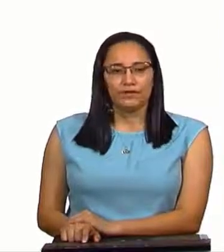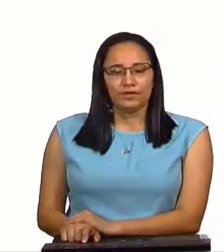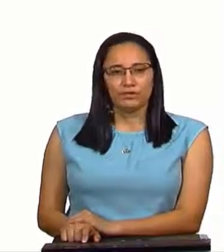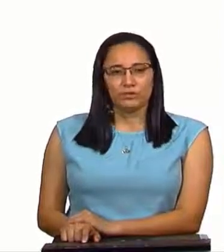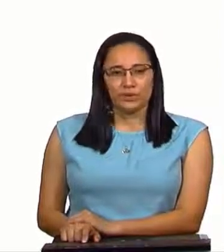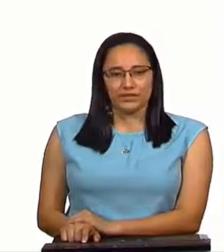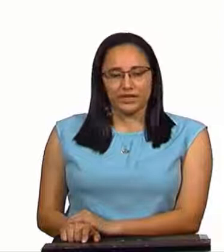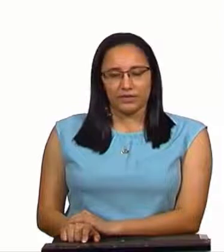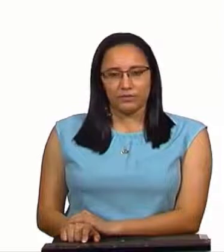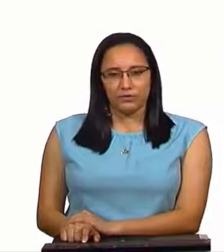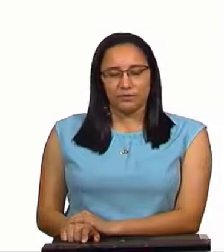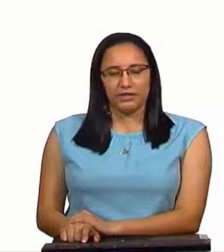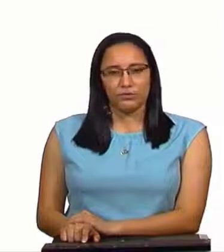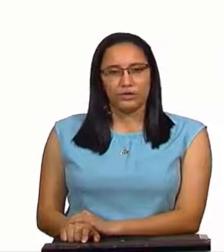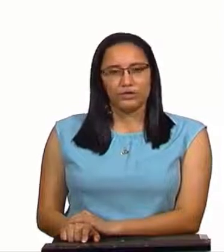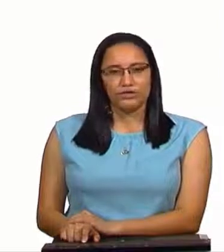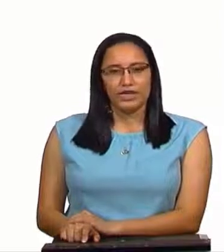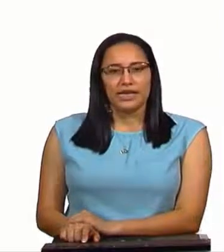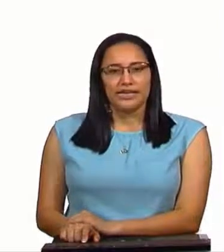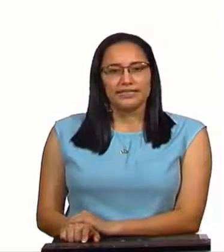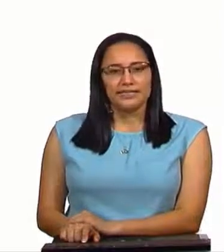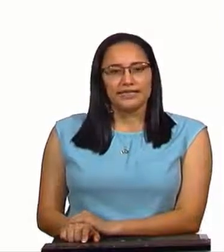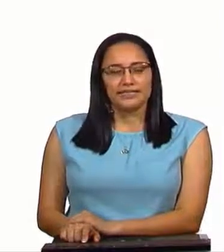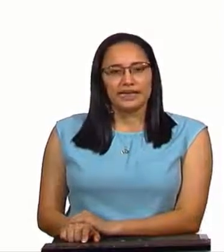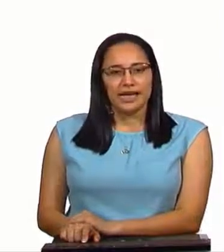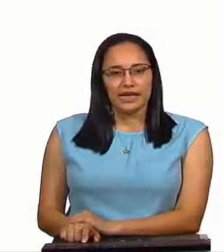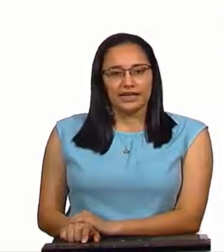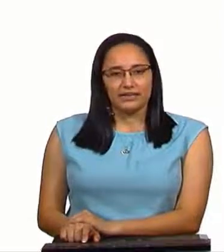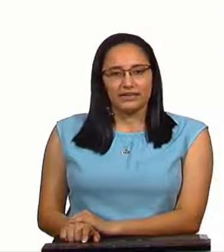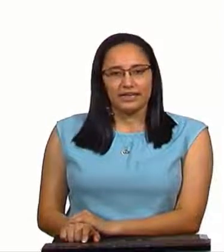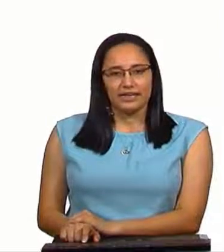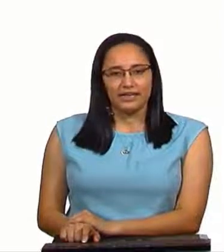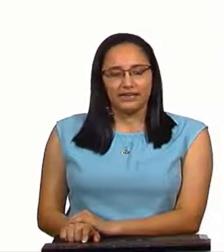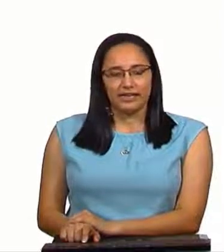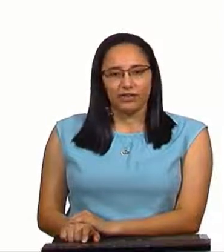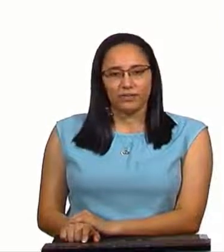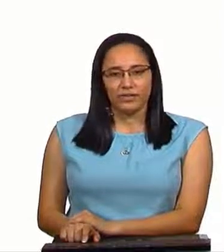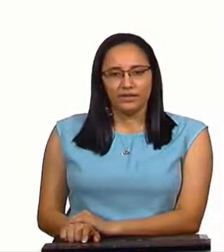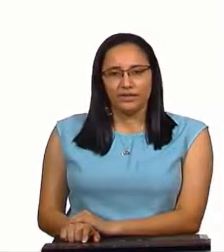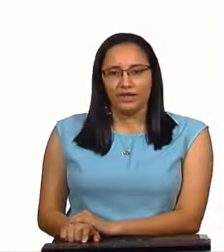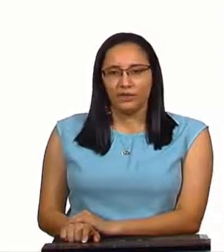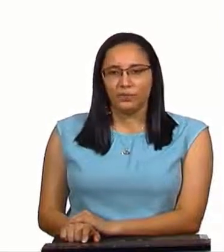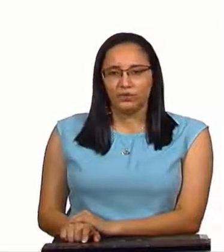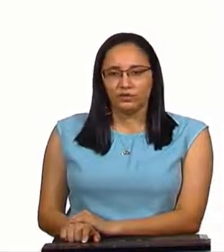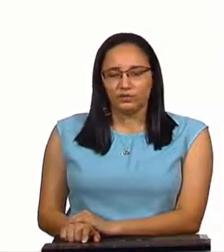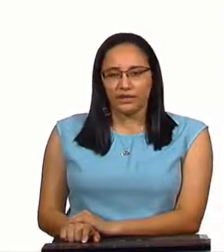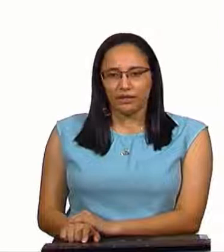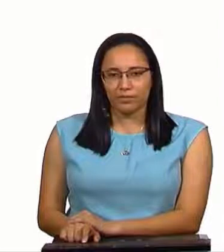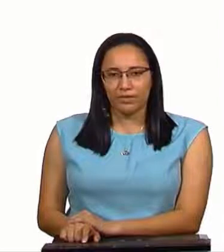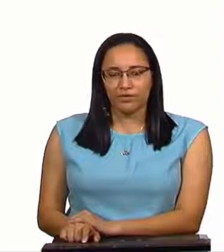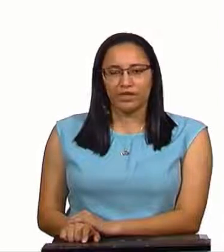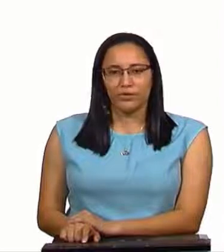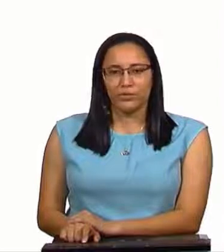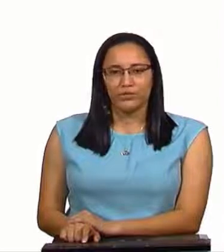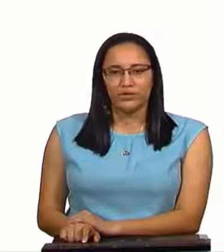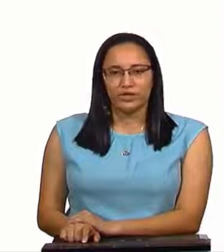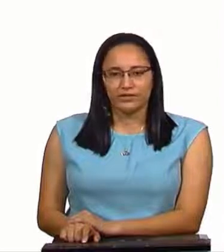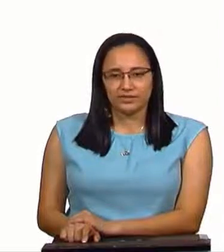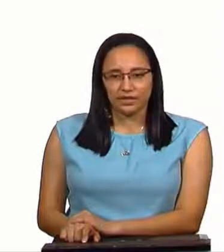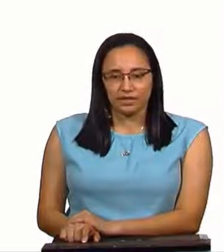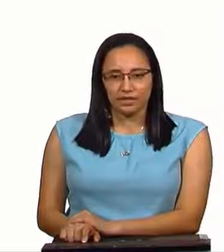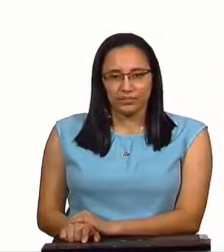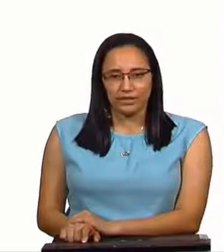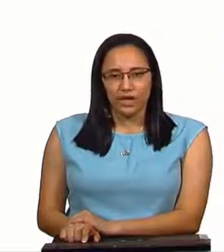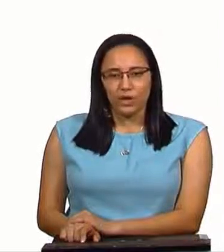be famous one day. Muy bien. Número dos. He said that he'd help me, he would to help me, o he